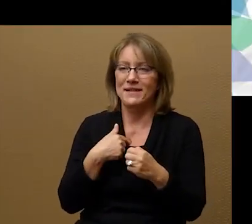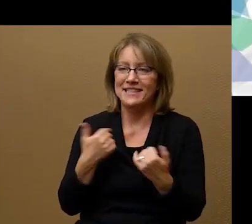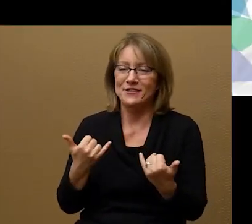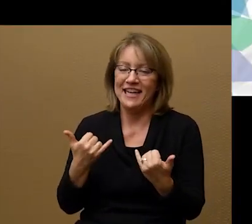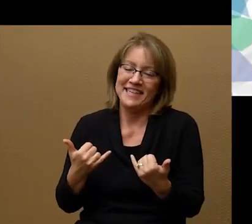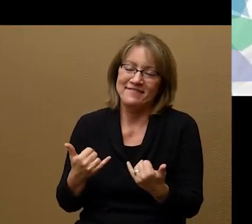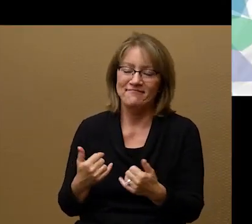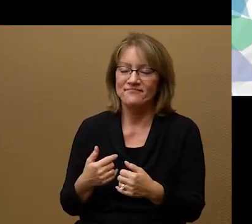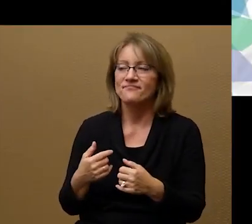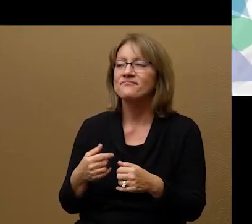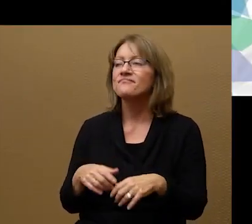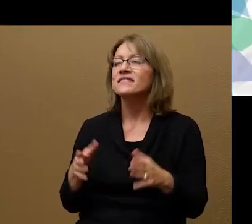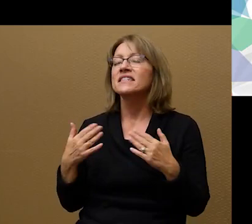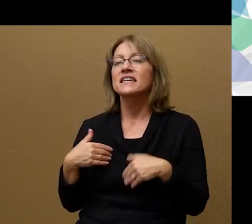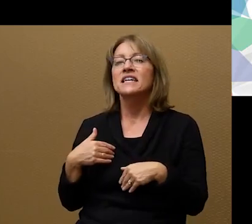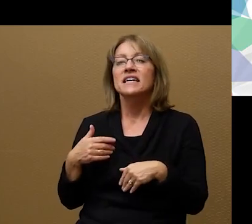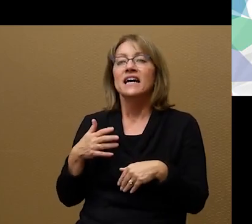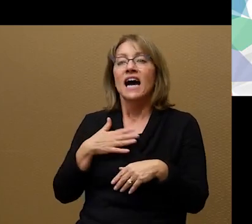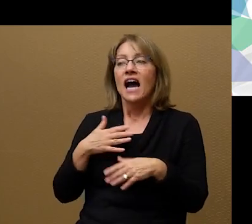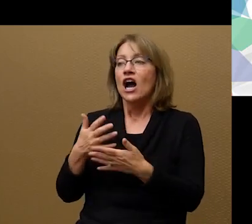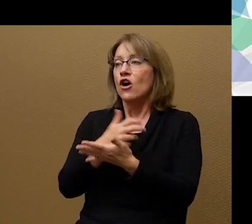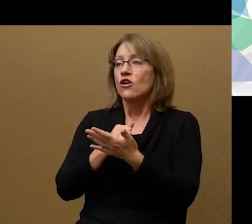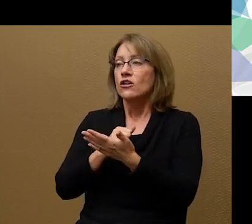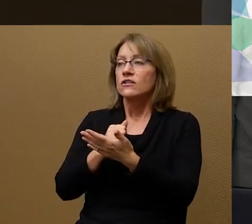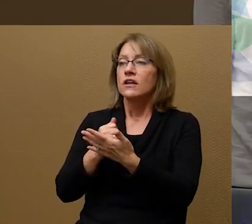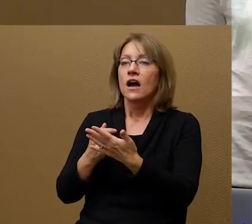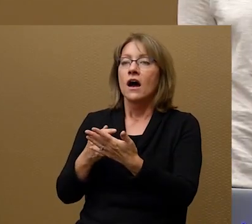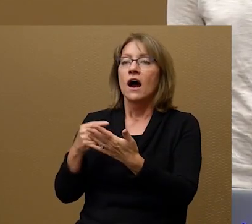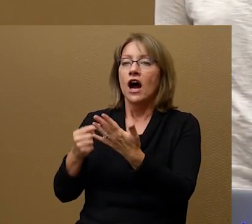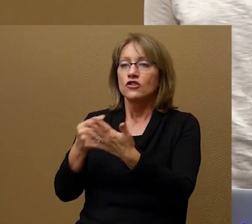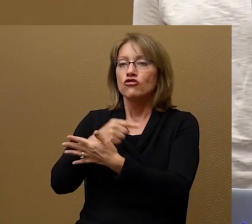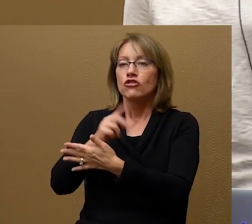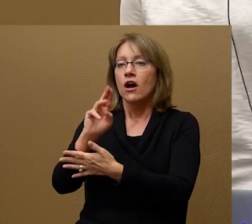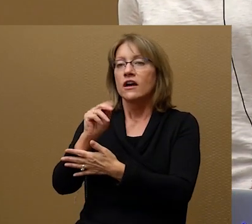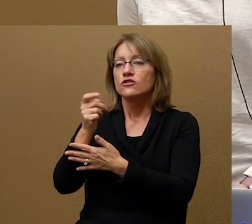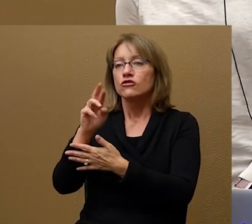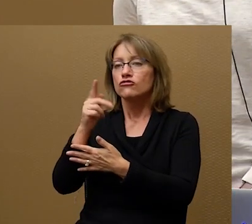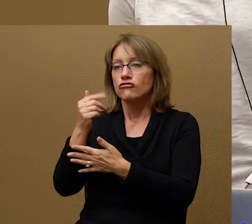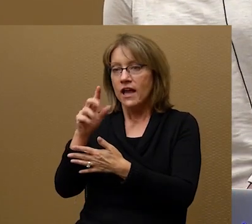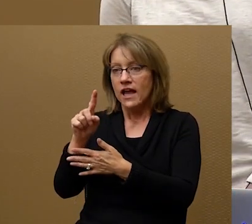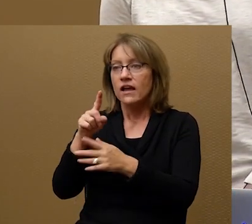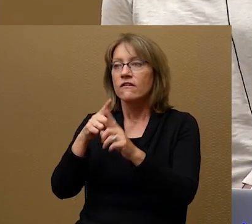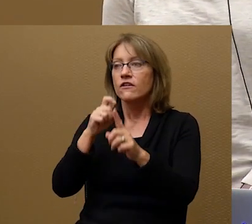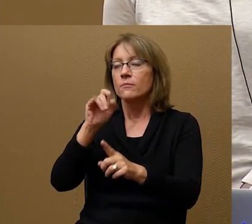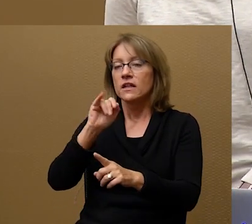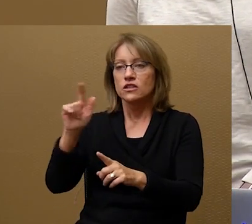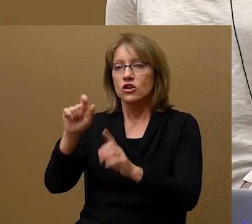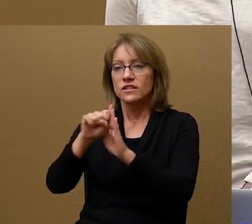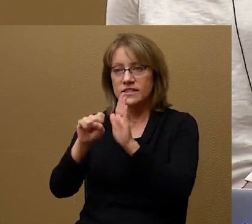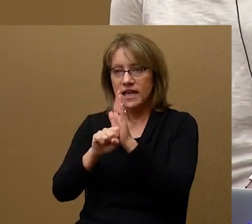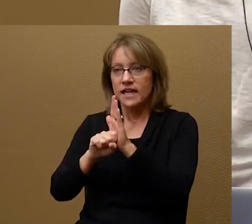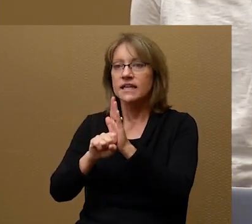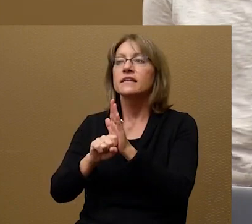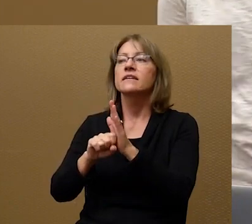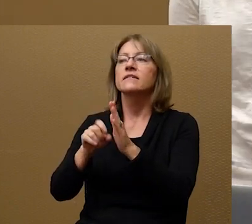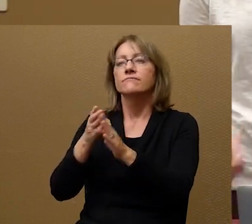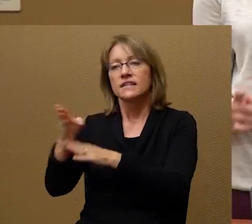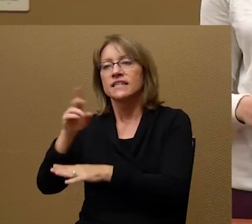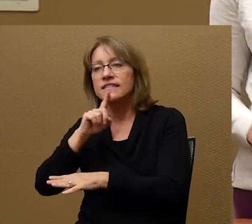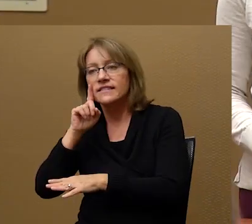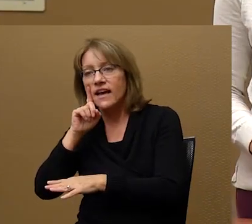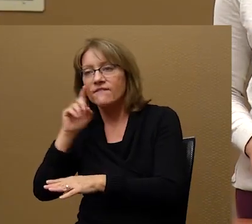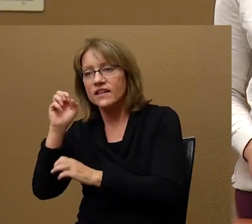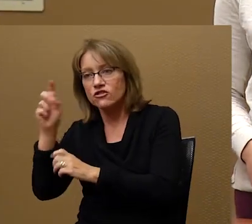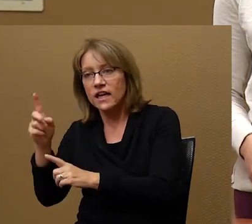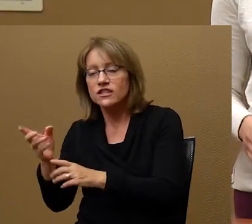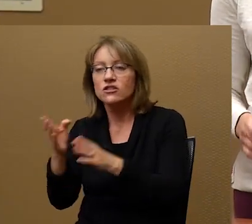I got my undergraduate at Illinois State in deaf education. Then I got my master's at Vanderbilt in deaf education. And now